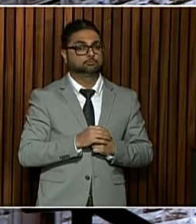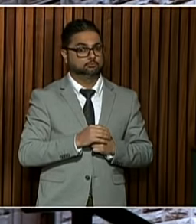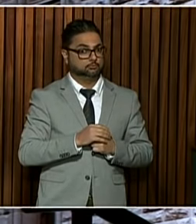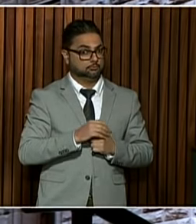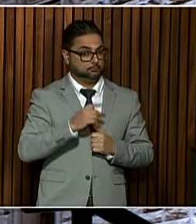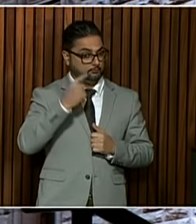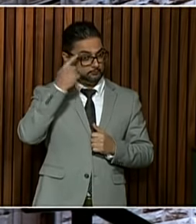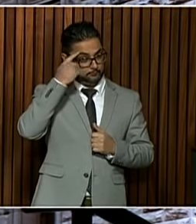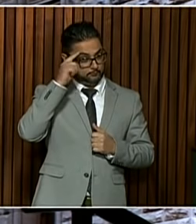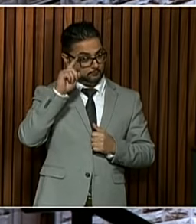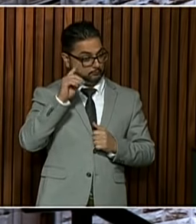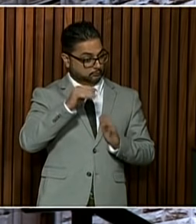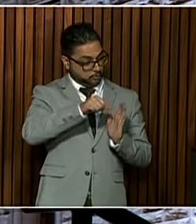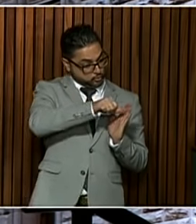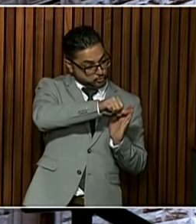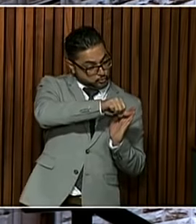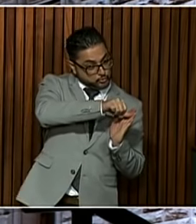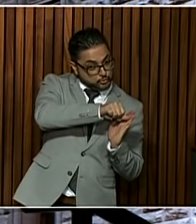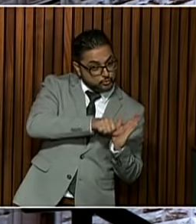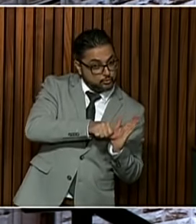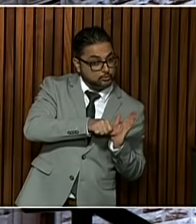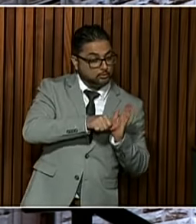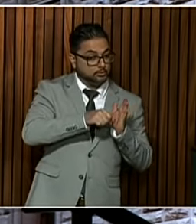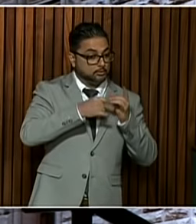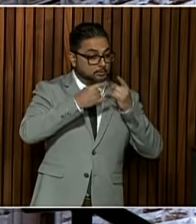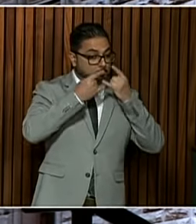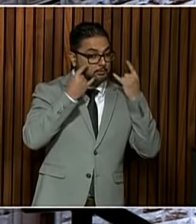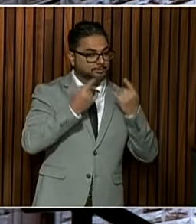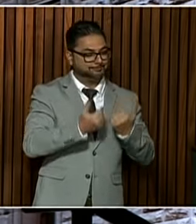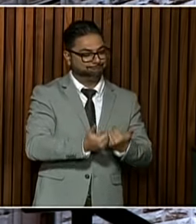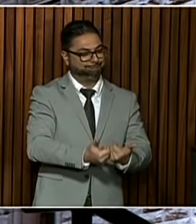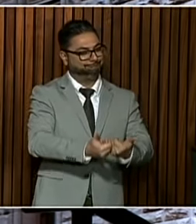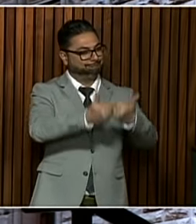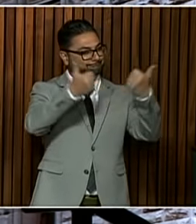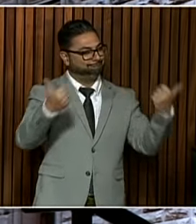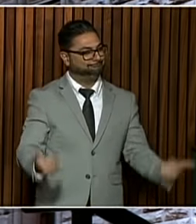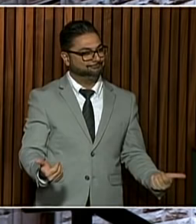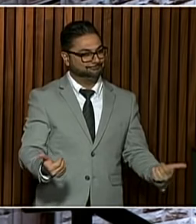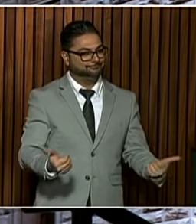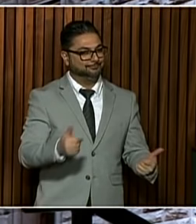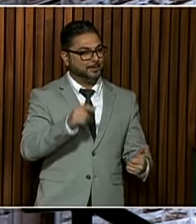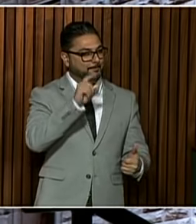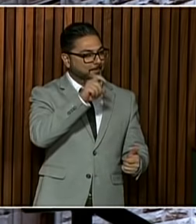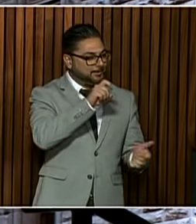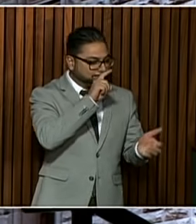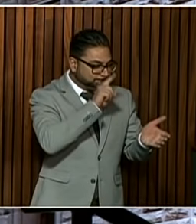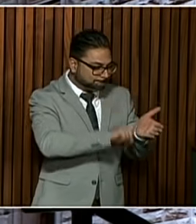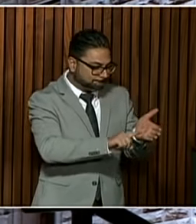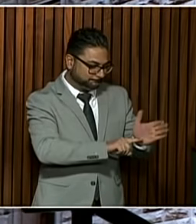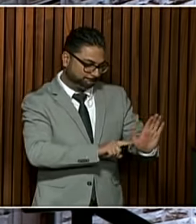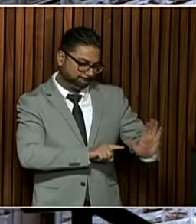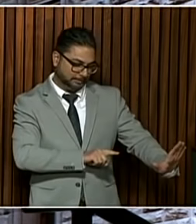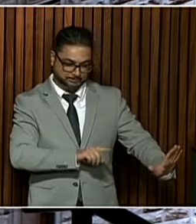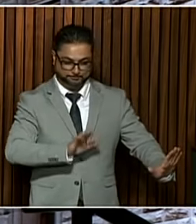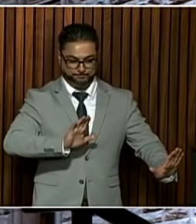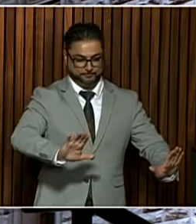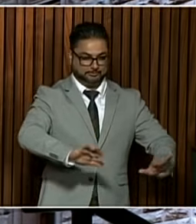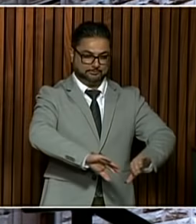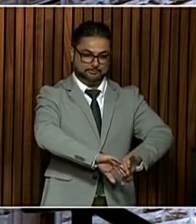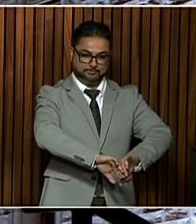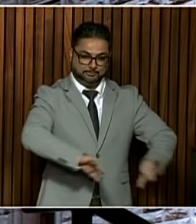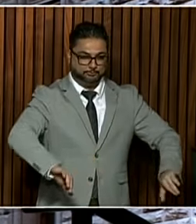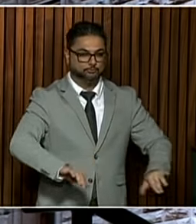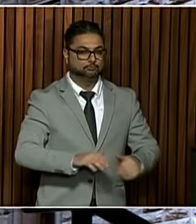at least visibly denoted on the mask that it was not a N95 anymore. It was a surgical